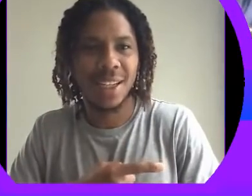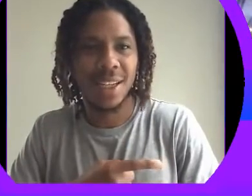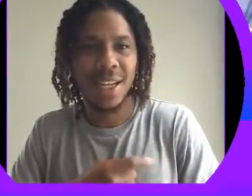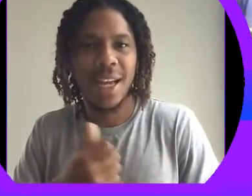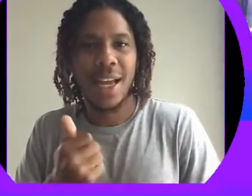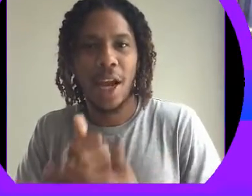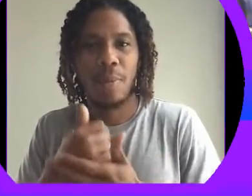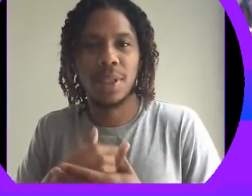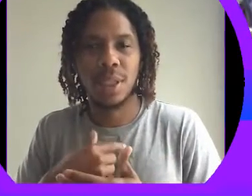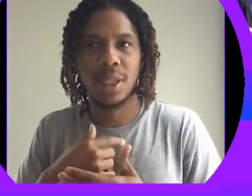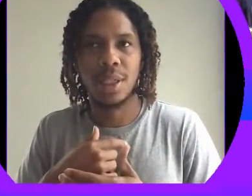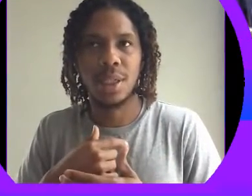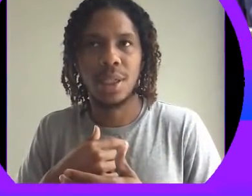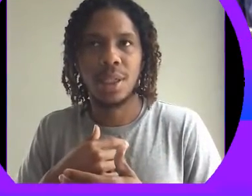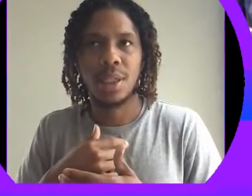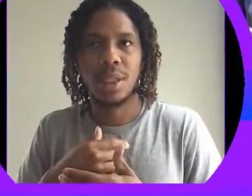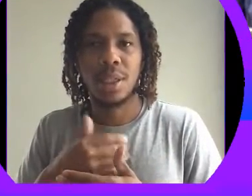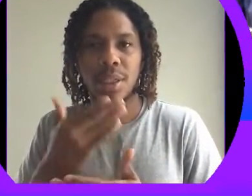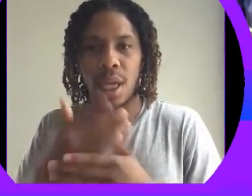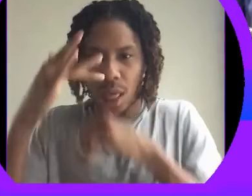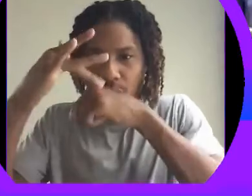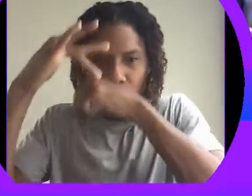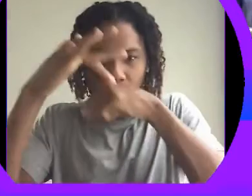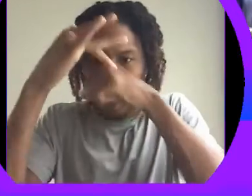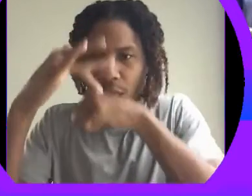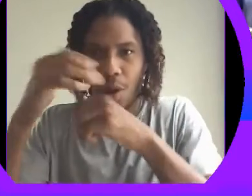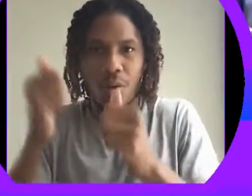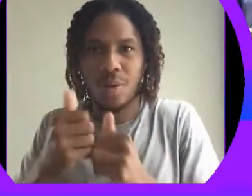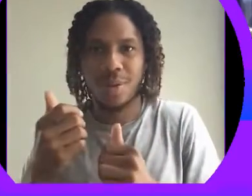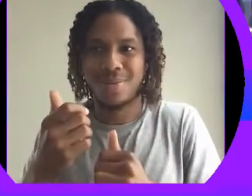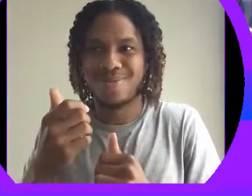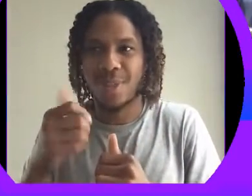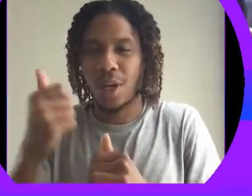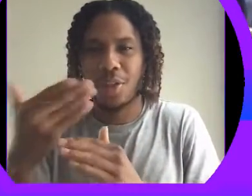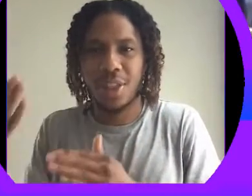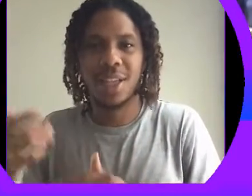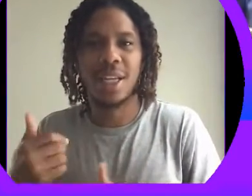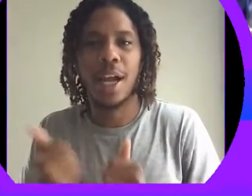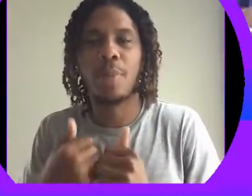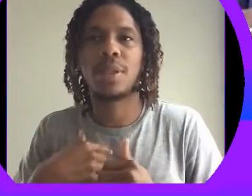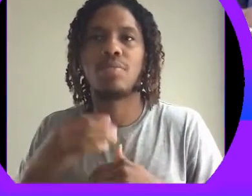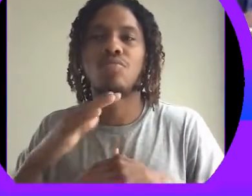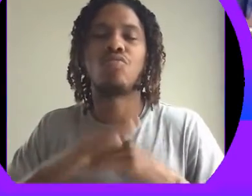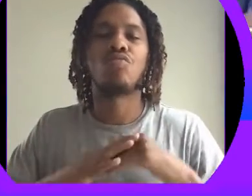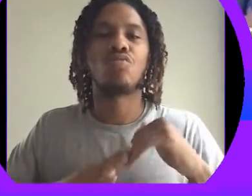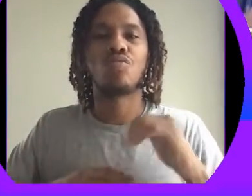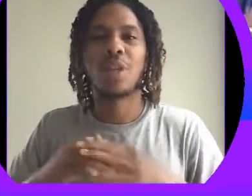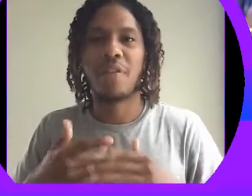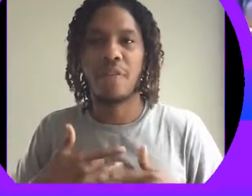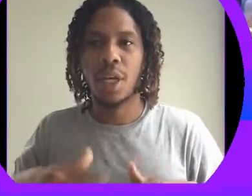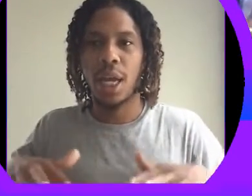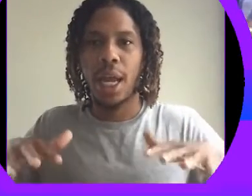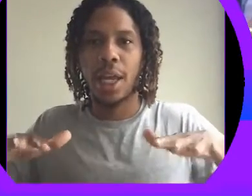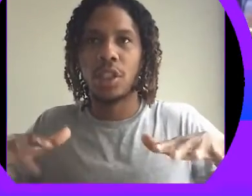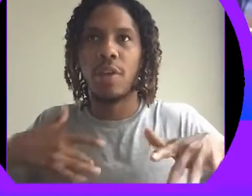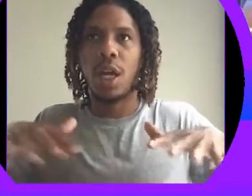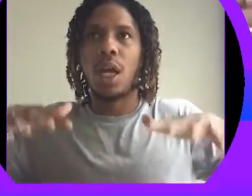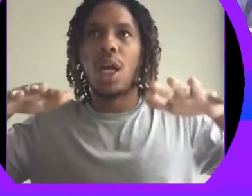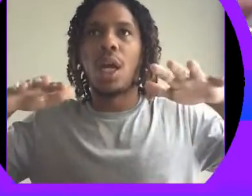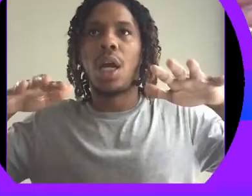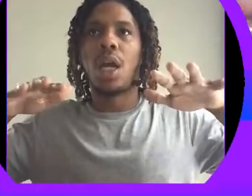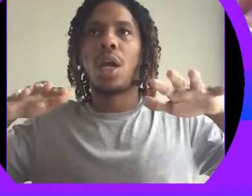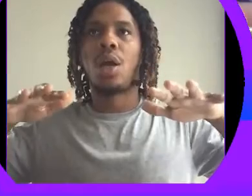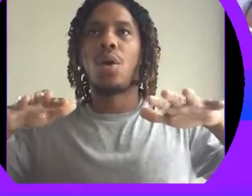bring us out of our heads if we eat the right foods. It comforts us when we're feeling anxious and brings us back